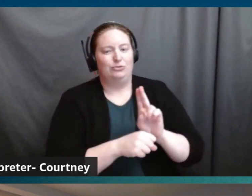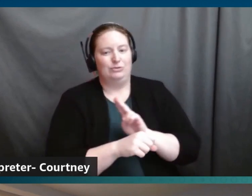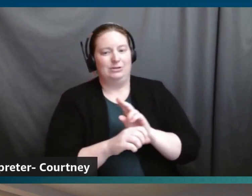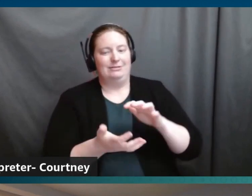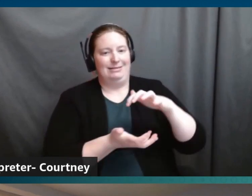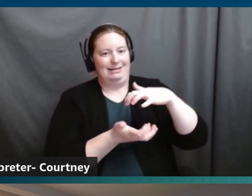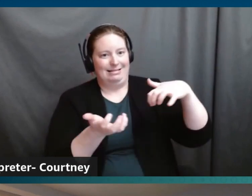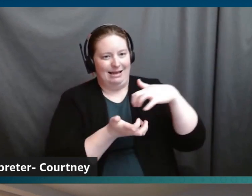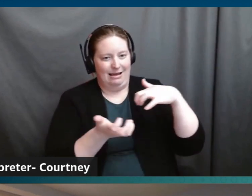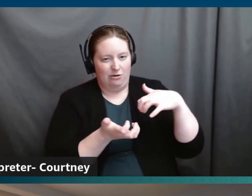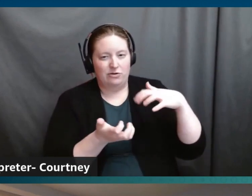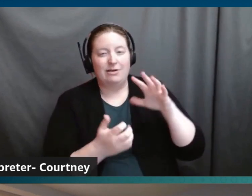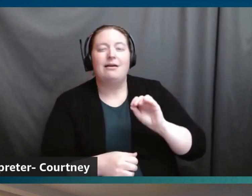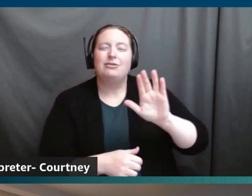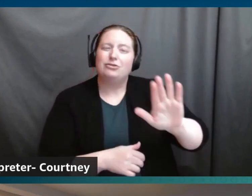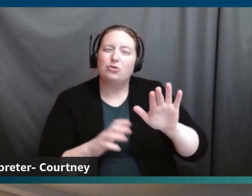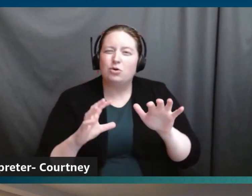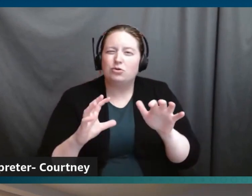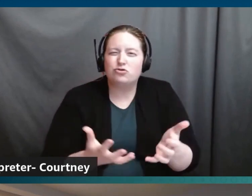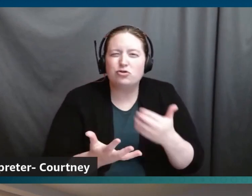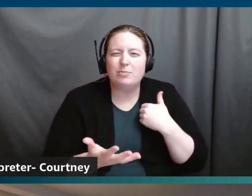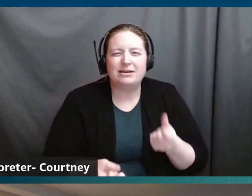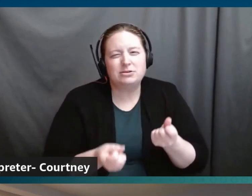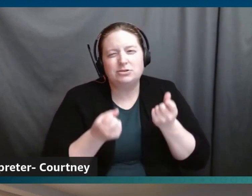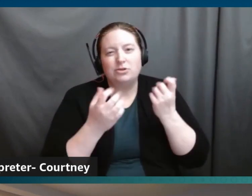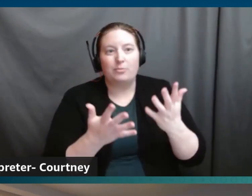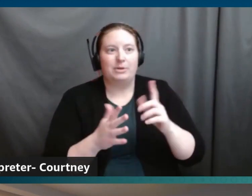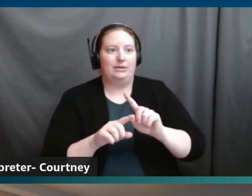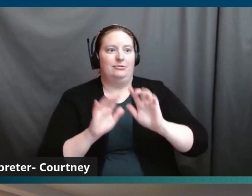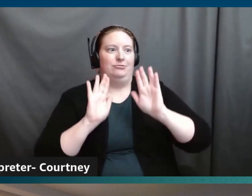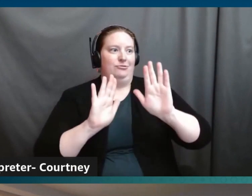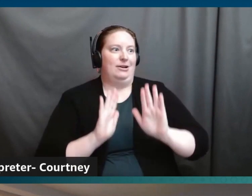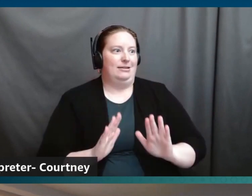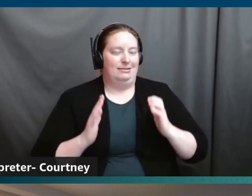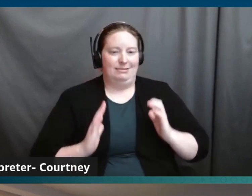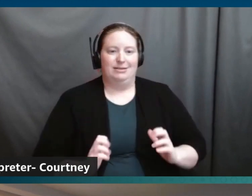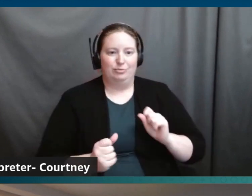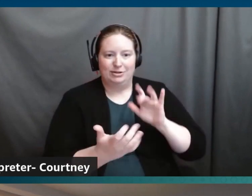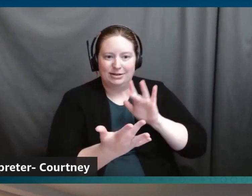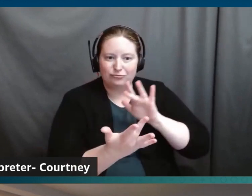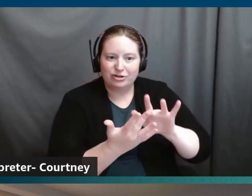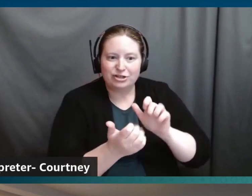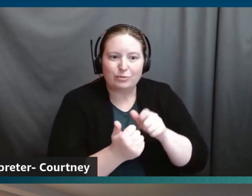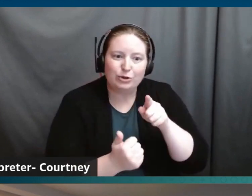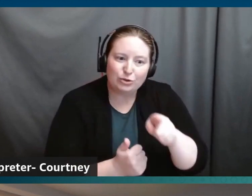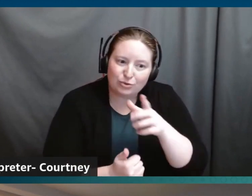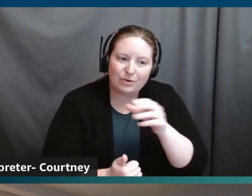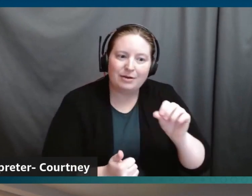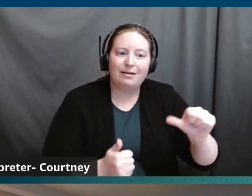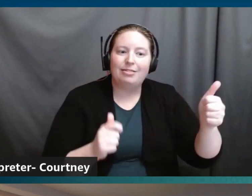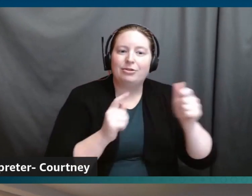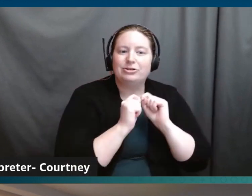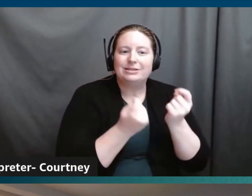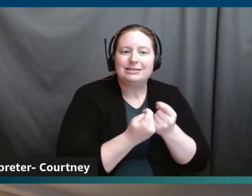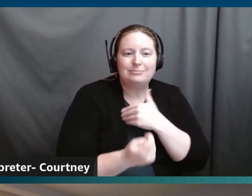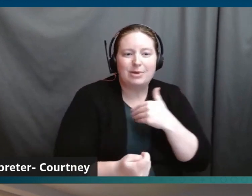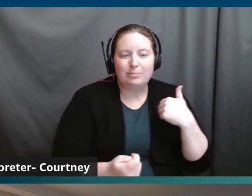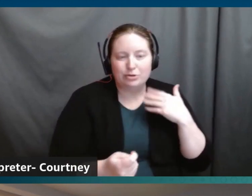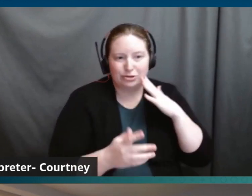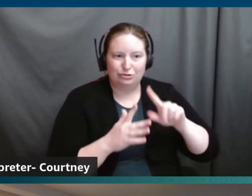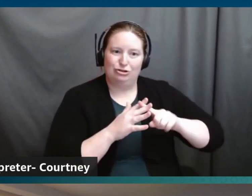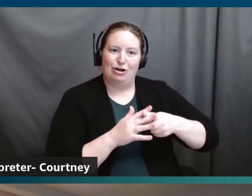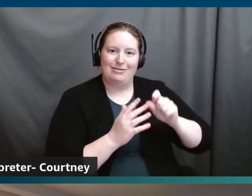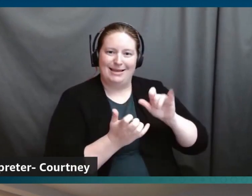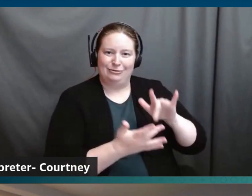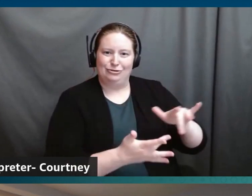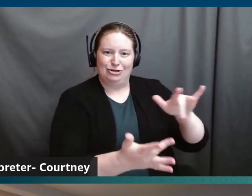many great aspects that customers can reach out to you and the other team members to kind of embark on that journey. Is there anything else